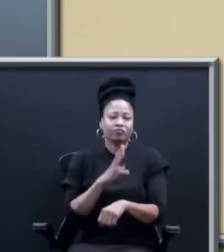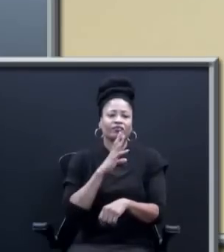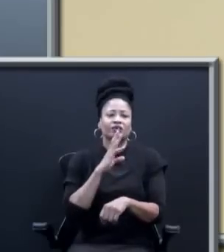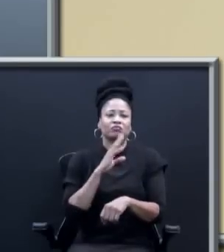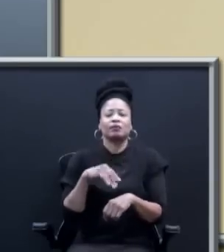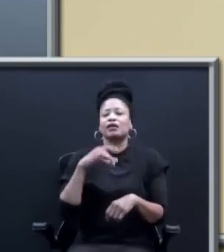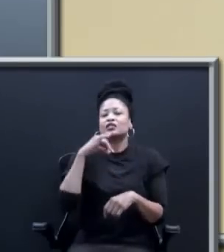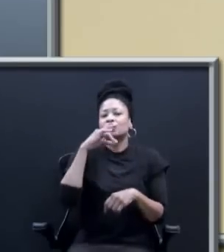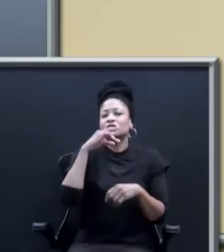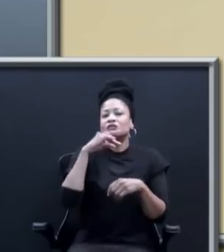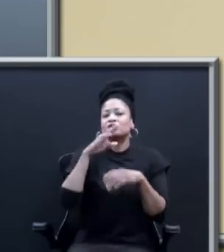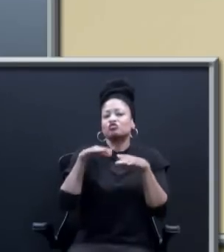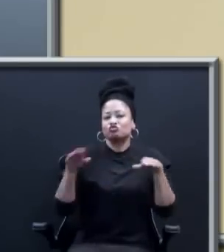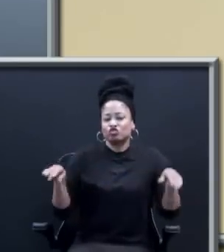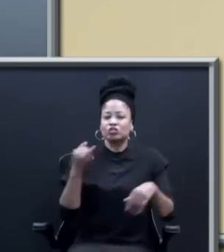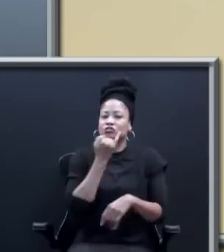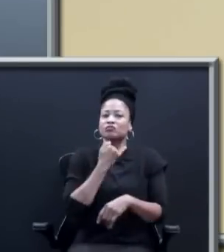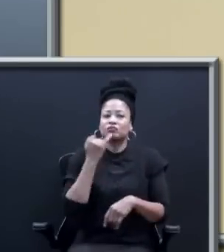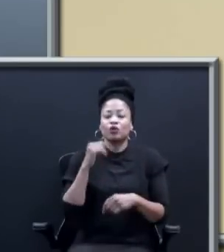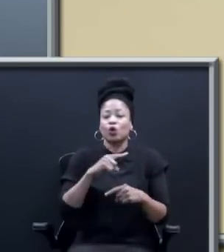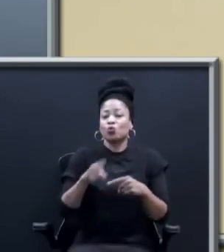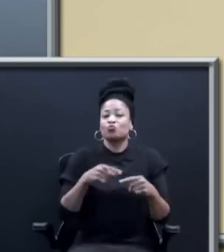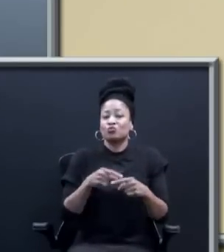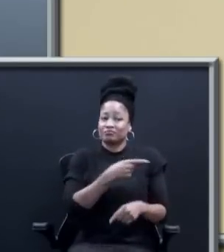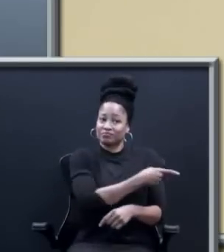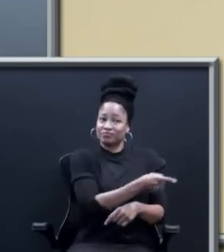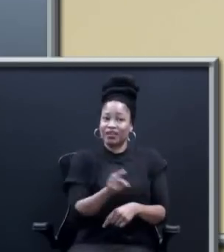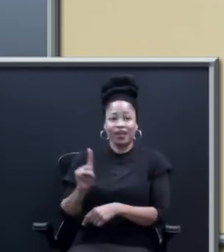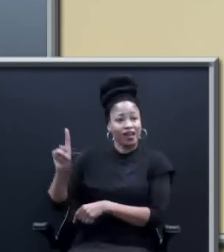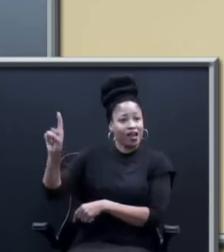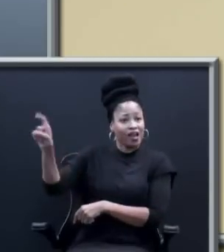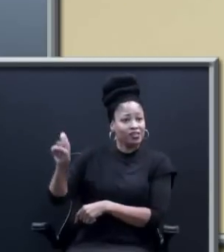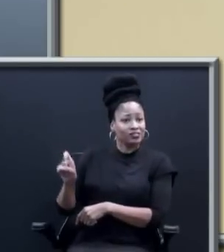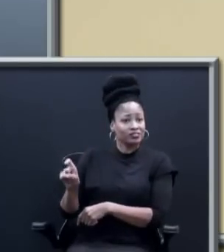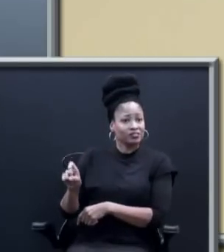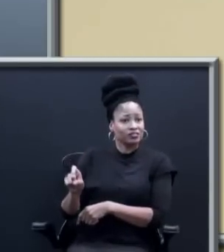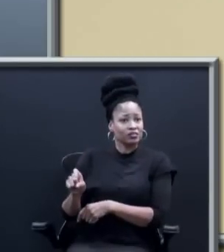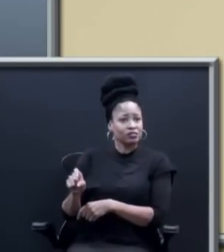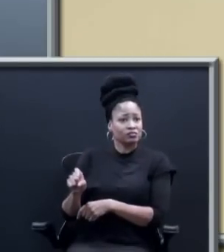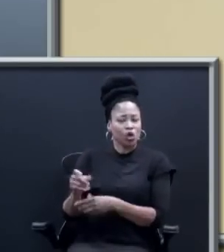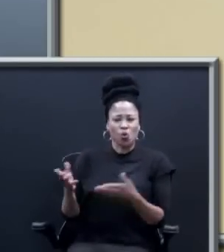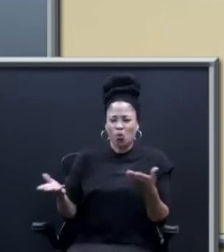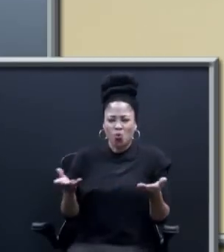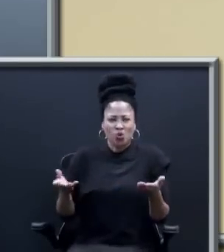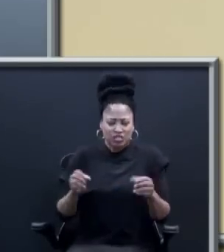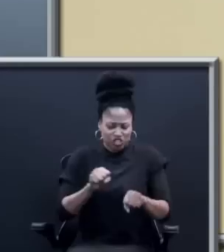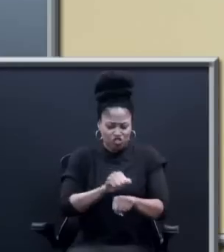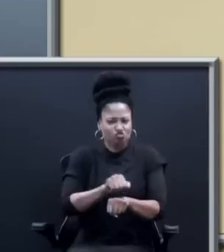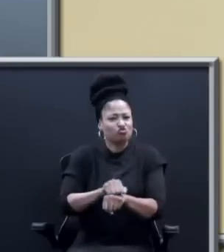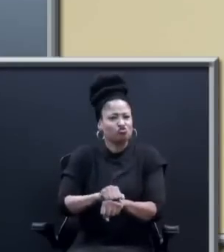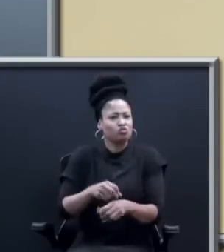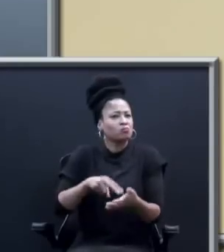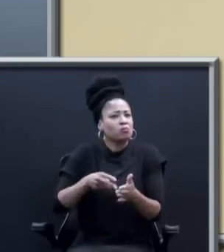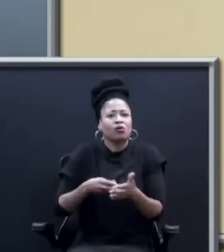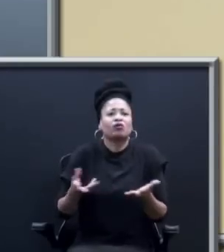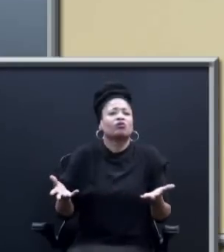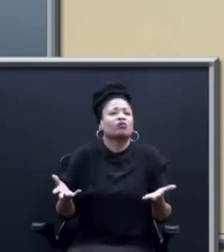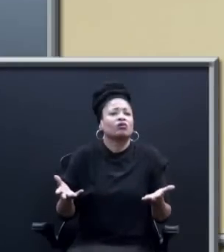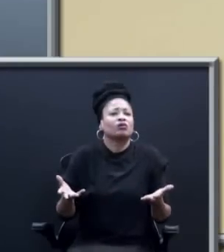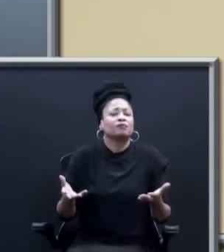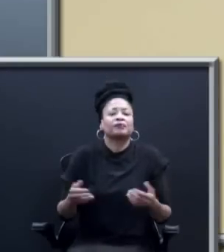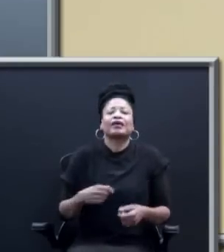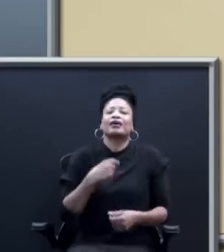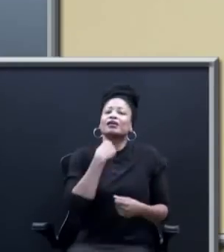saying, when your children shall ask their fathers in time to come, saying, what mean these stones? Go ahead. Then ye shall let your children